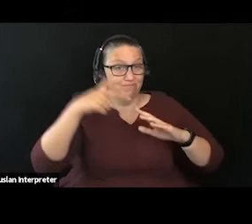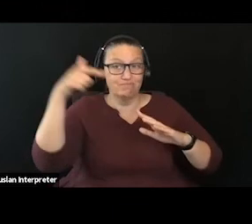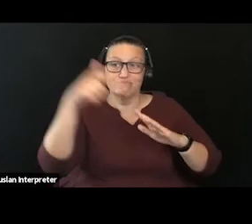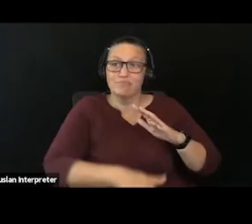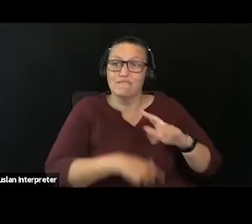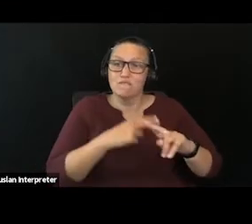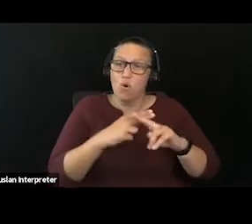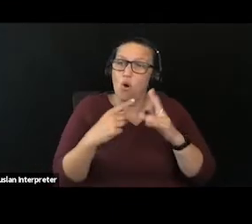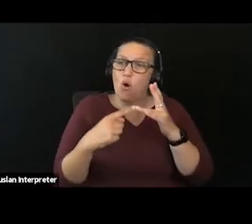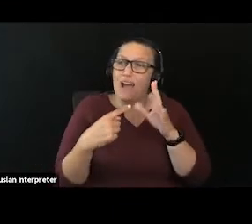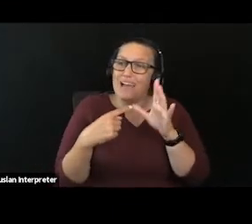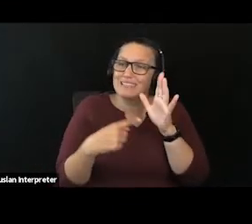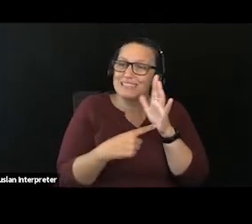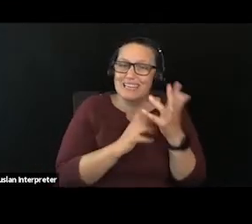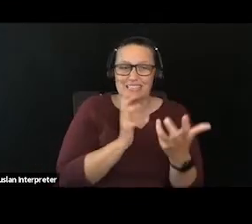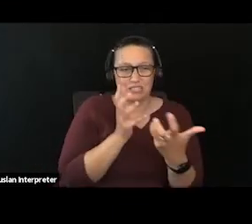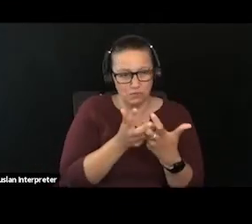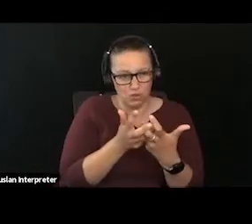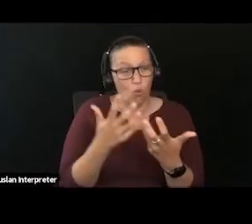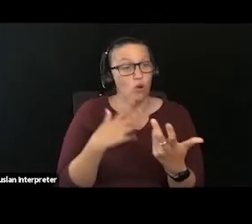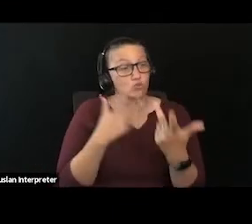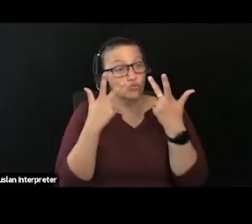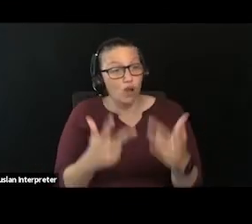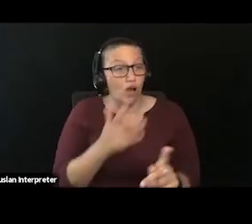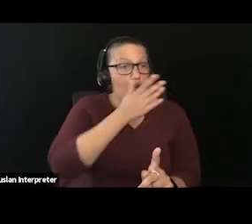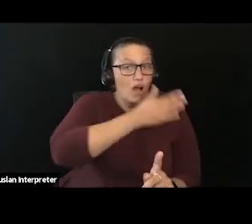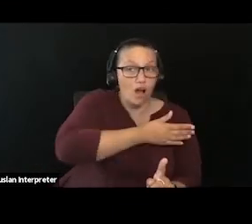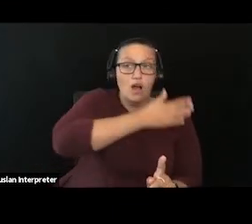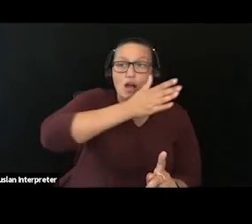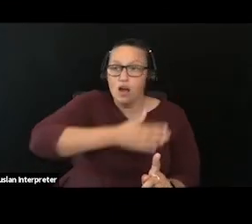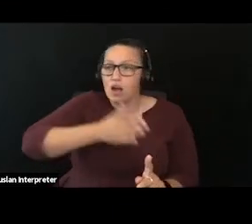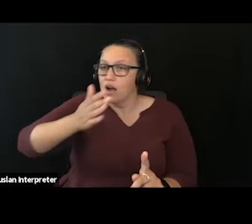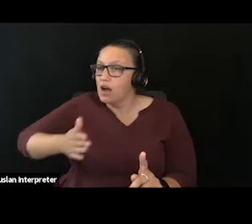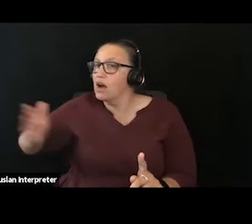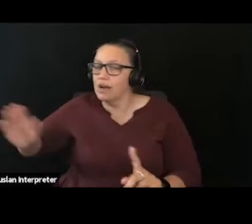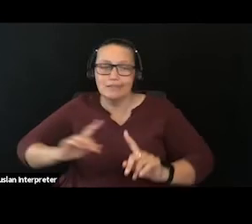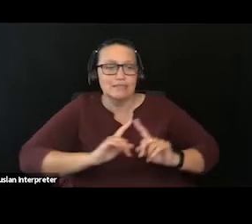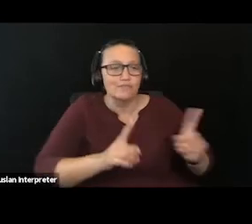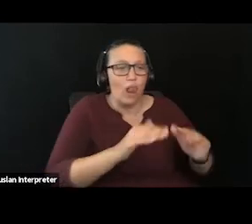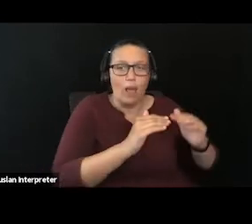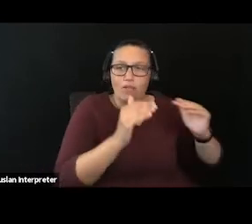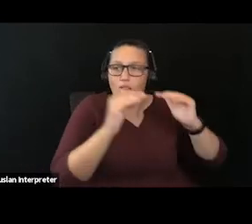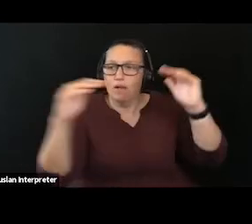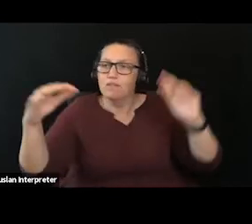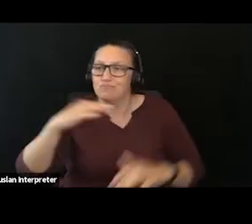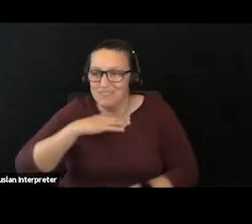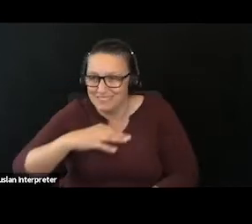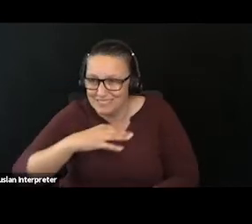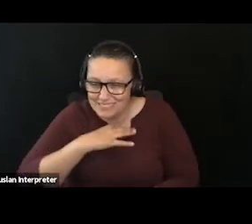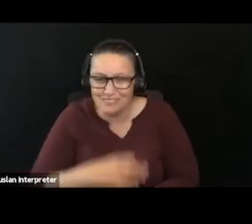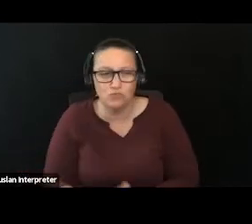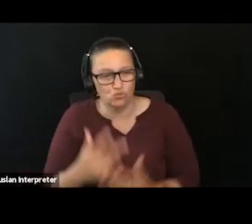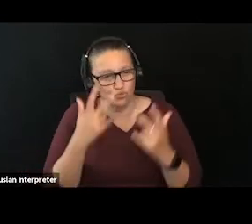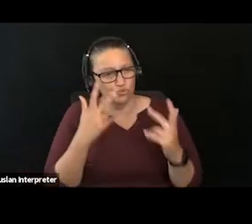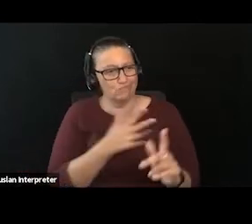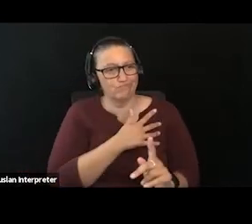wanted to be sure that we were represented the different periods of risk to be in agreement with the findings that have been presented